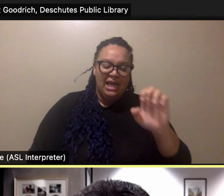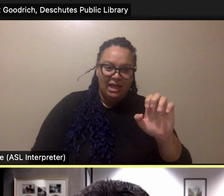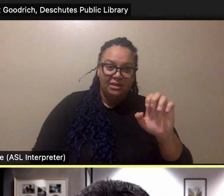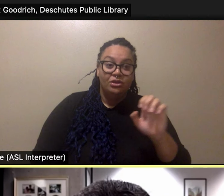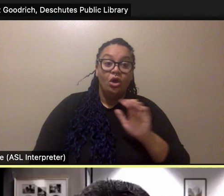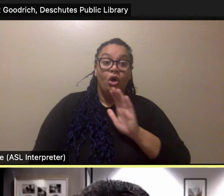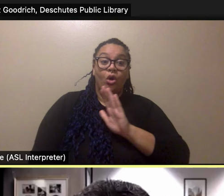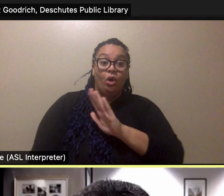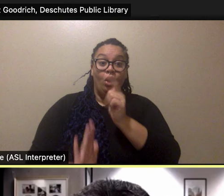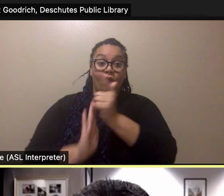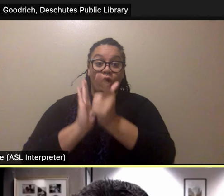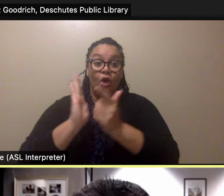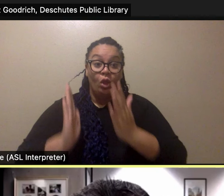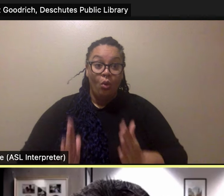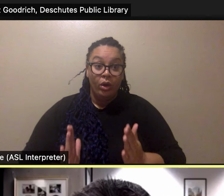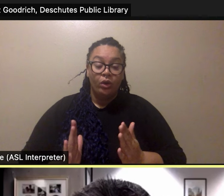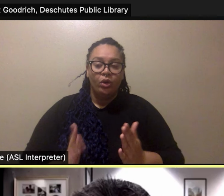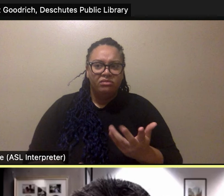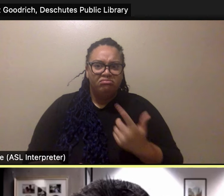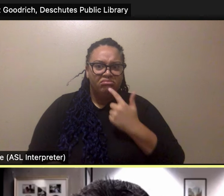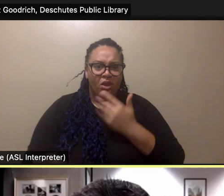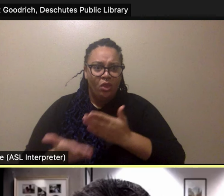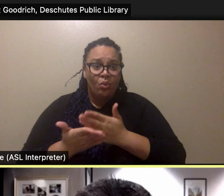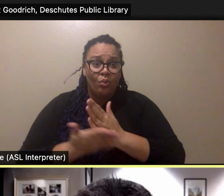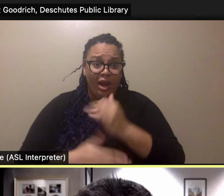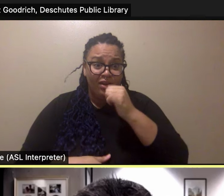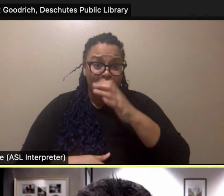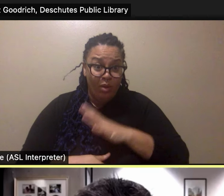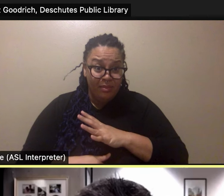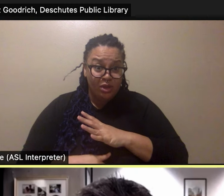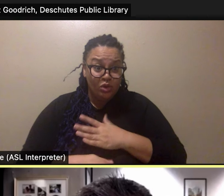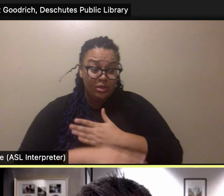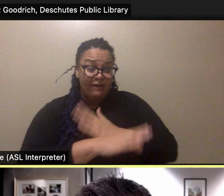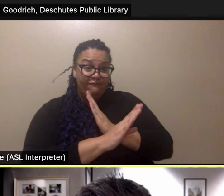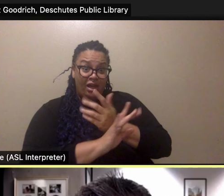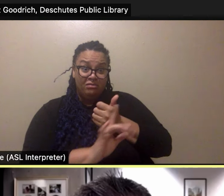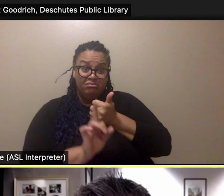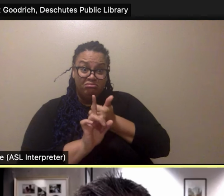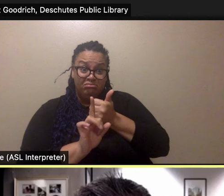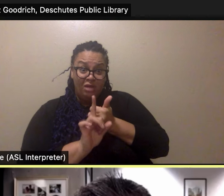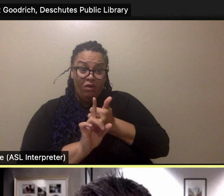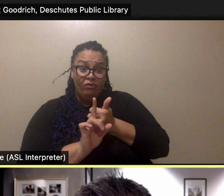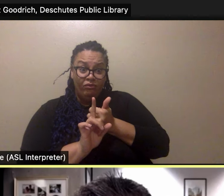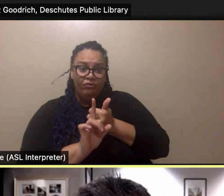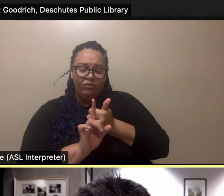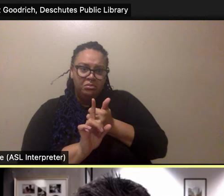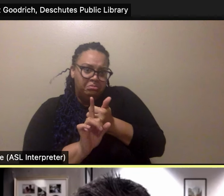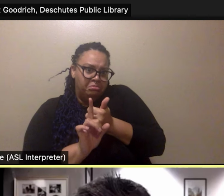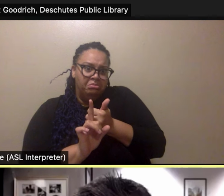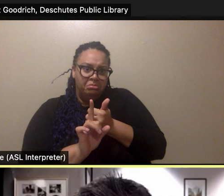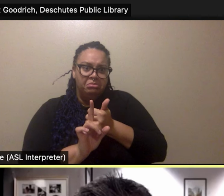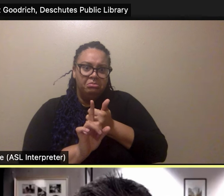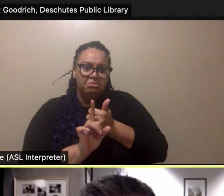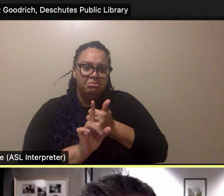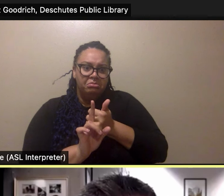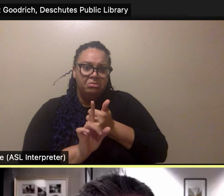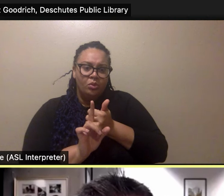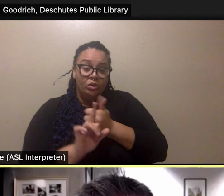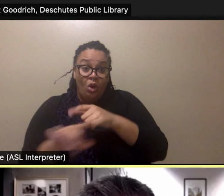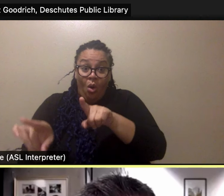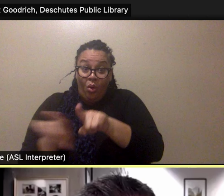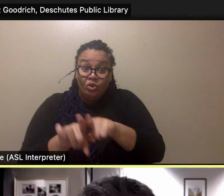Her lawyer tried to argue that the right of women in Missouri to defend themselves against sexual assault was also